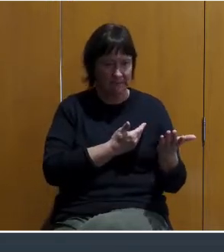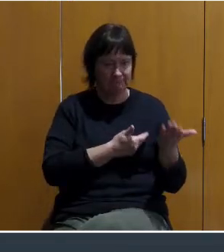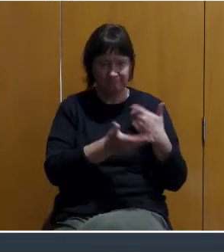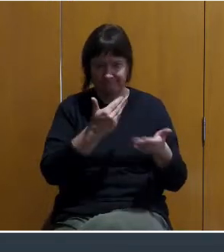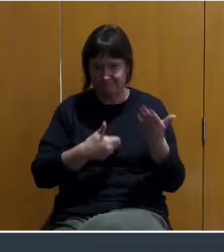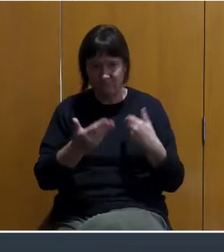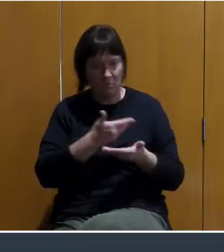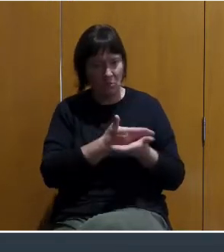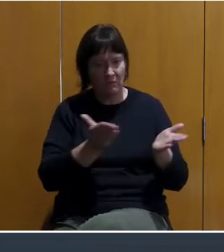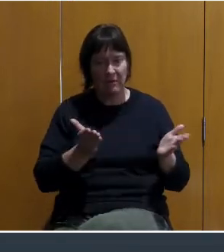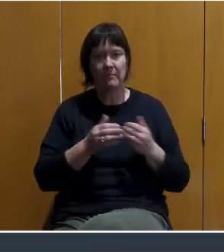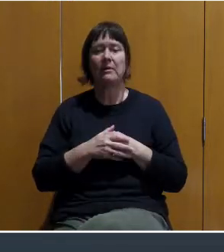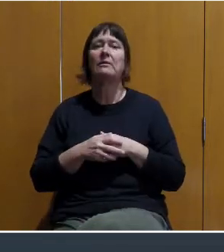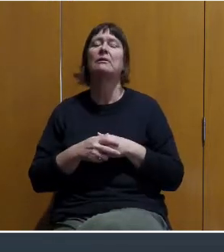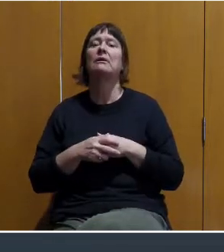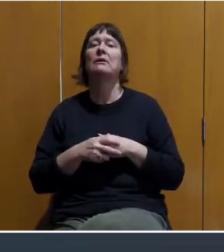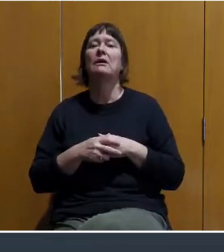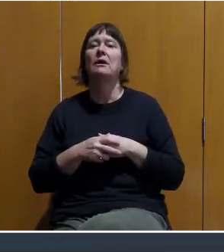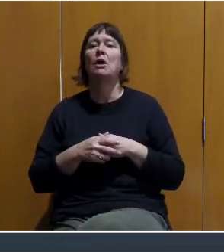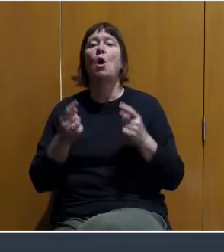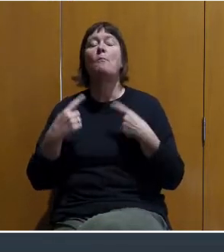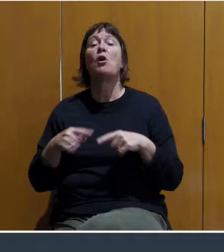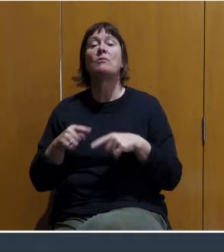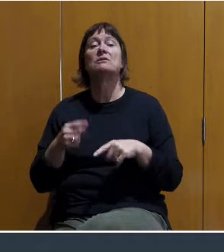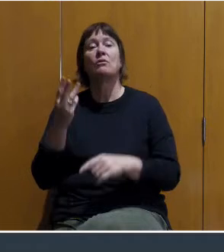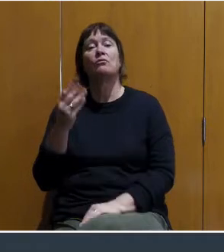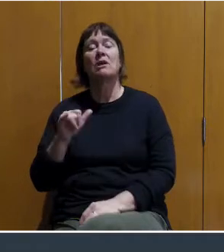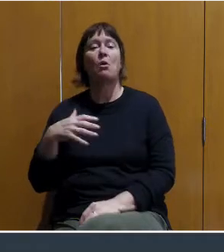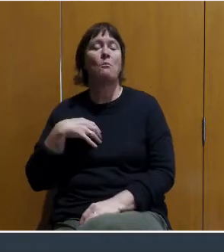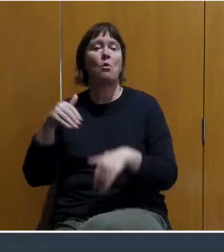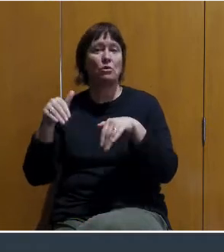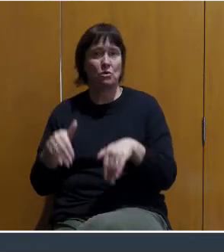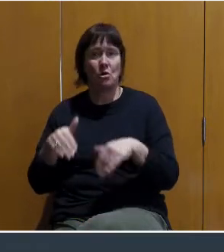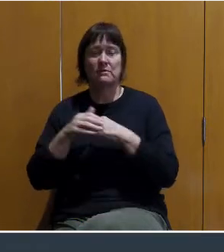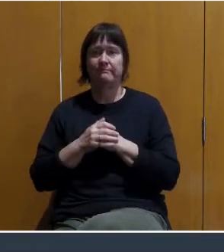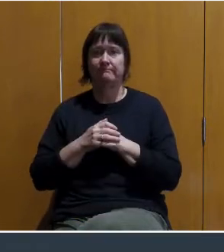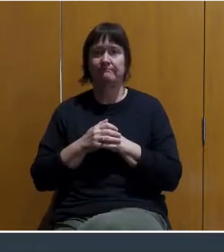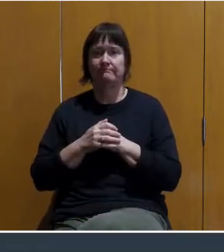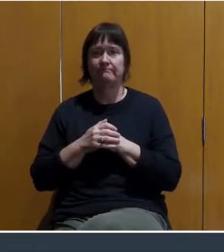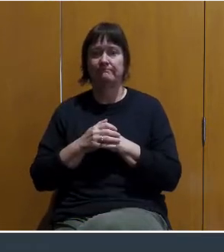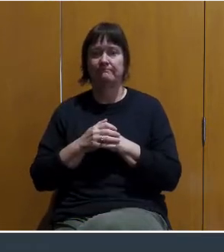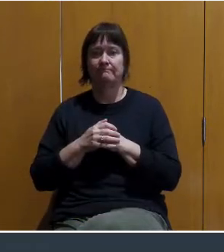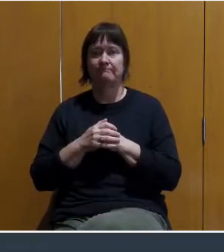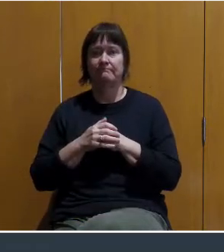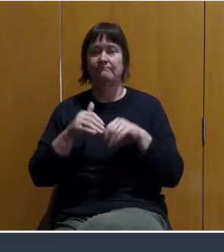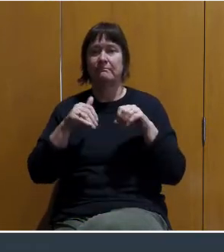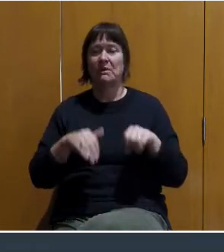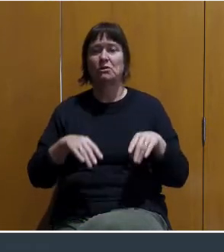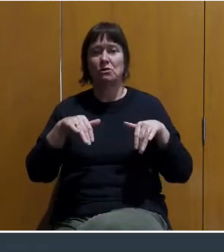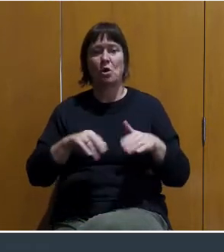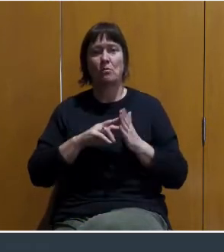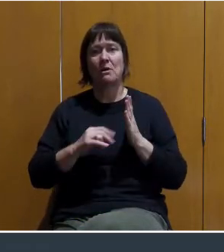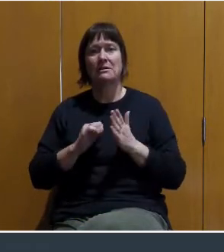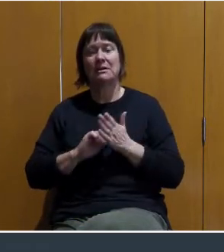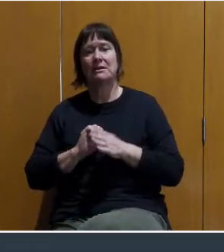So number 3, permits for 3 or more dogs on a property. I think the bylaw dog policy sets up a system where the council